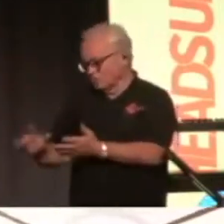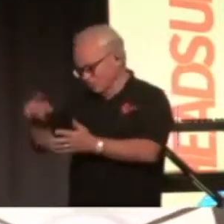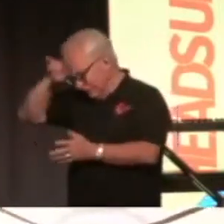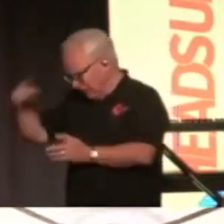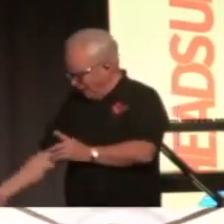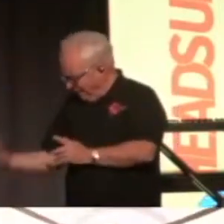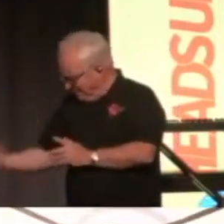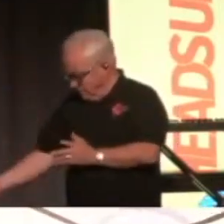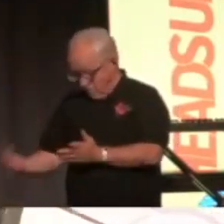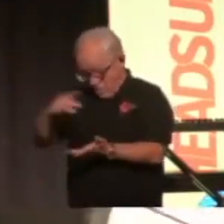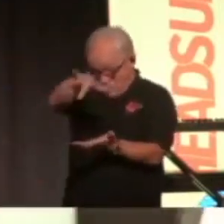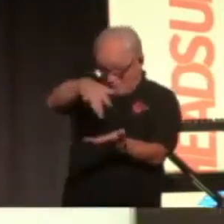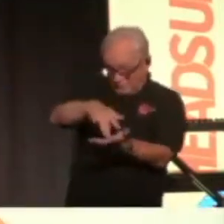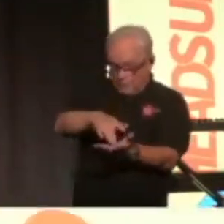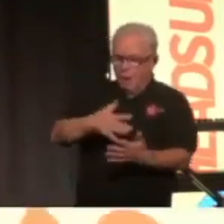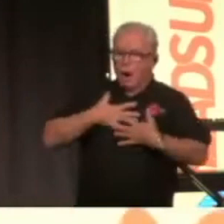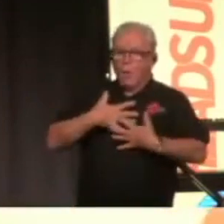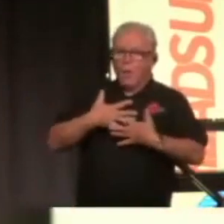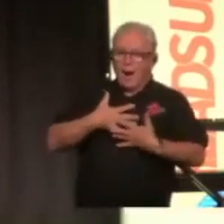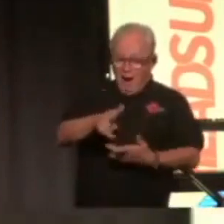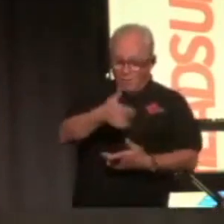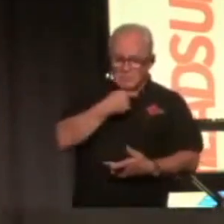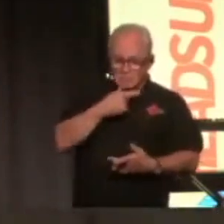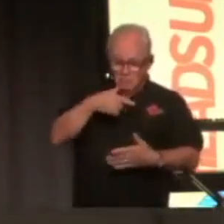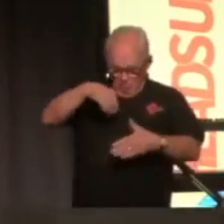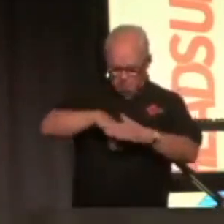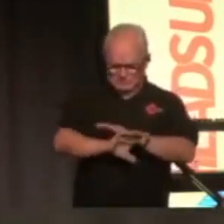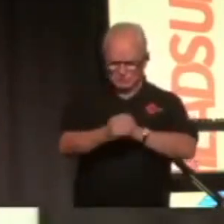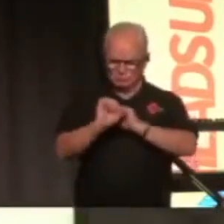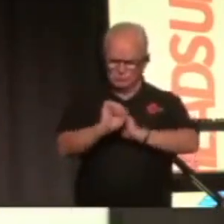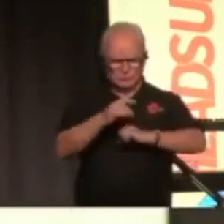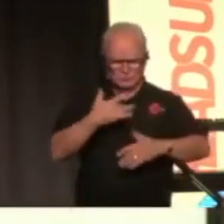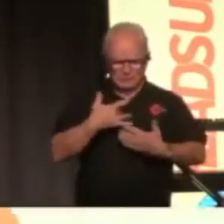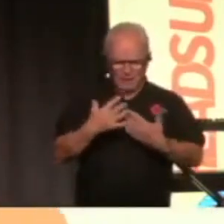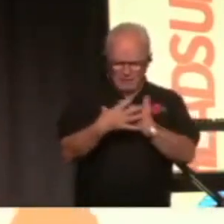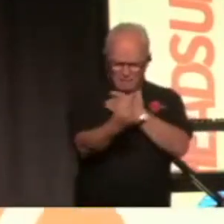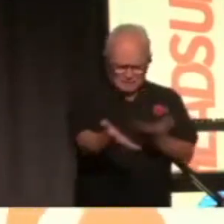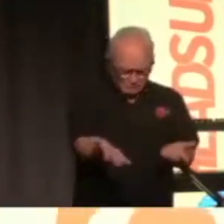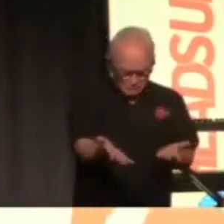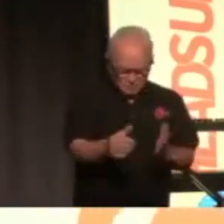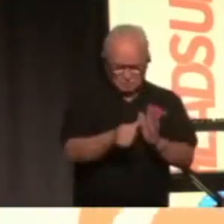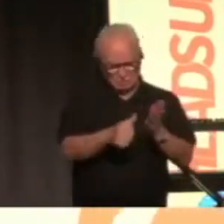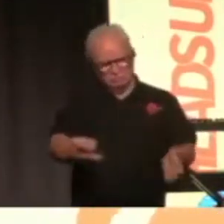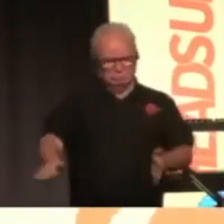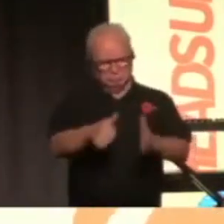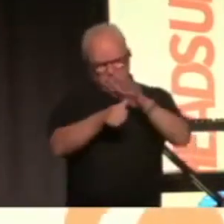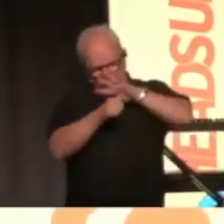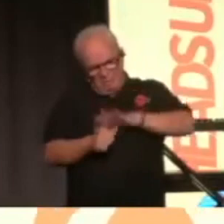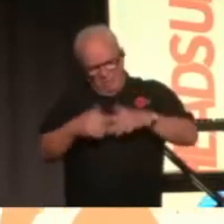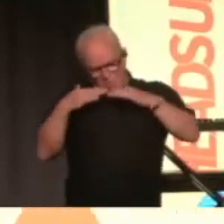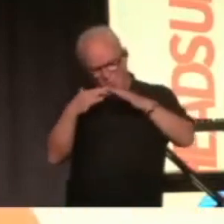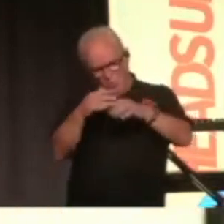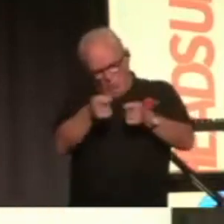what they're inviting into their life. Domination, manipulation, and control. That's, you don't